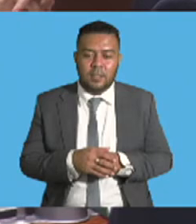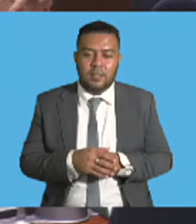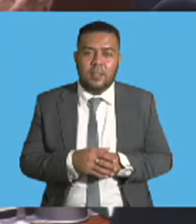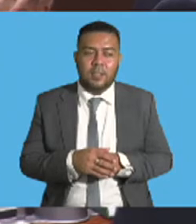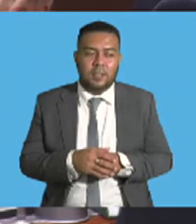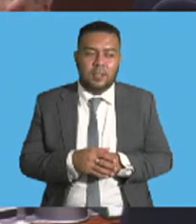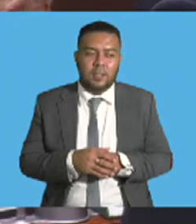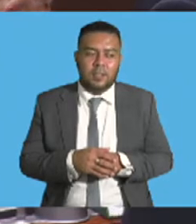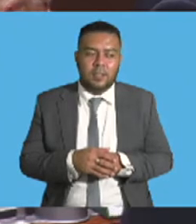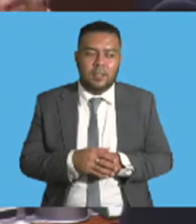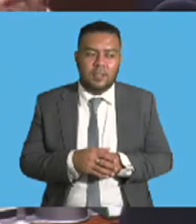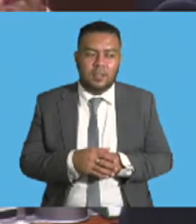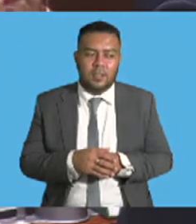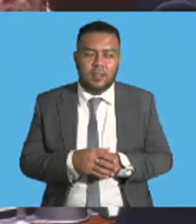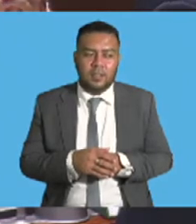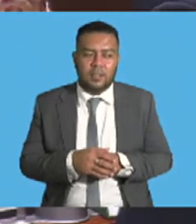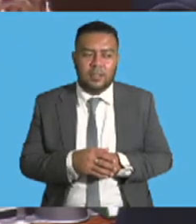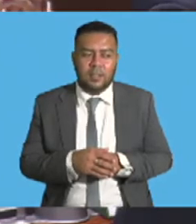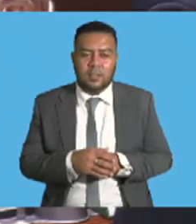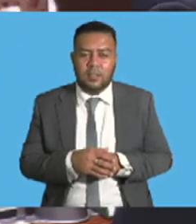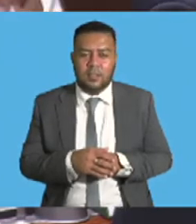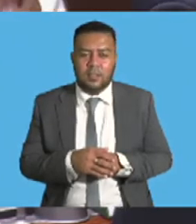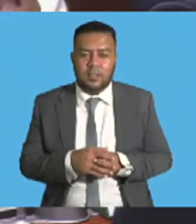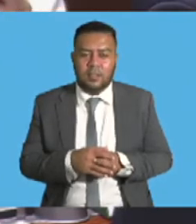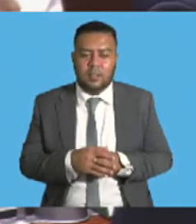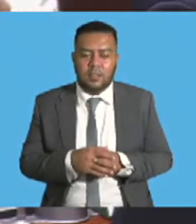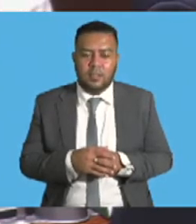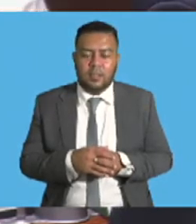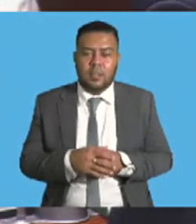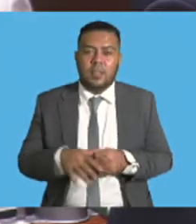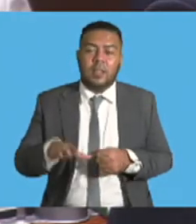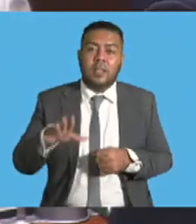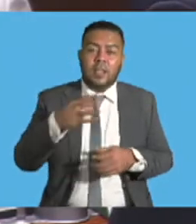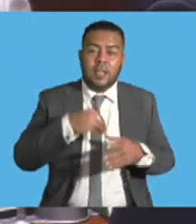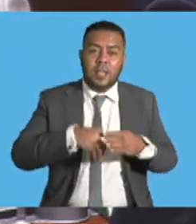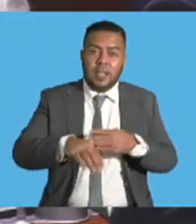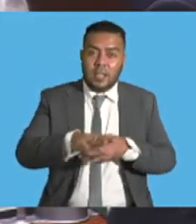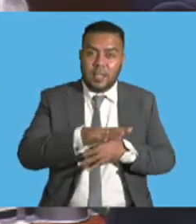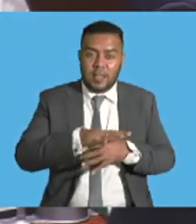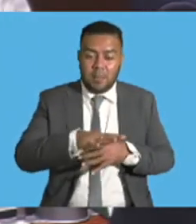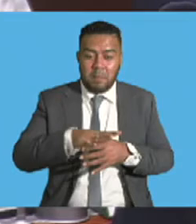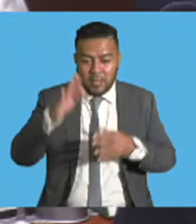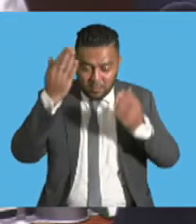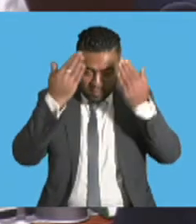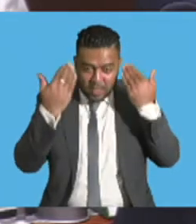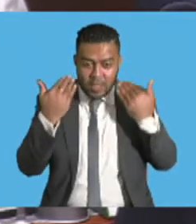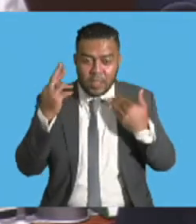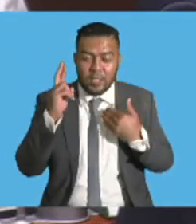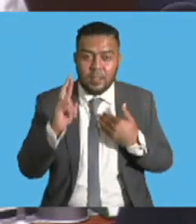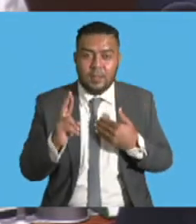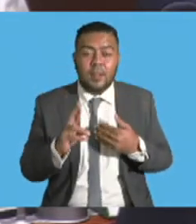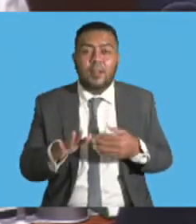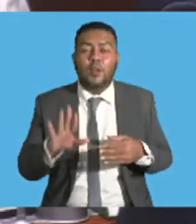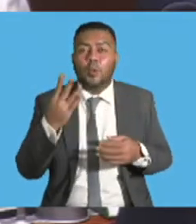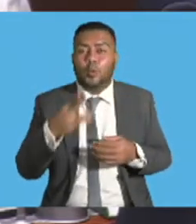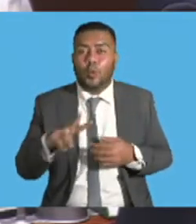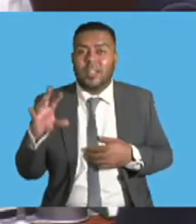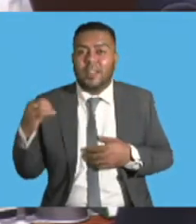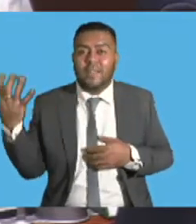impacts of climate change and natural disasters. Mr. Speaker, prior to